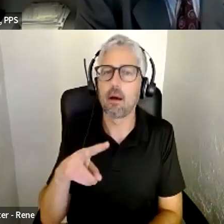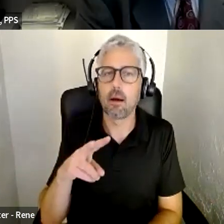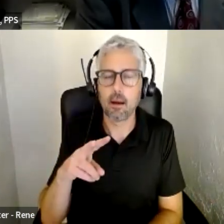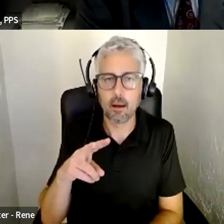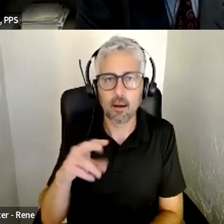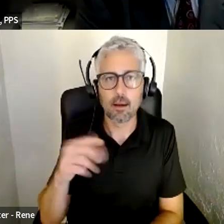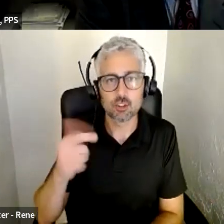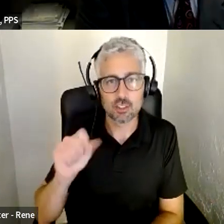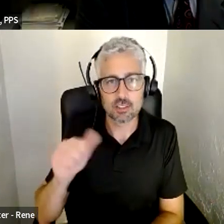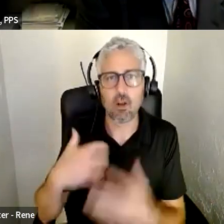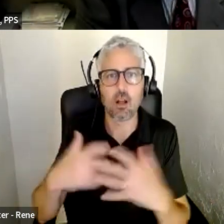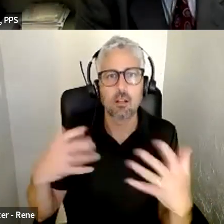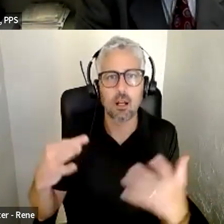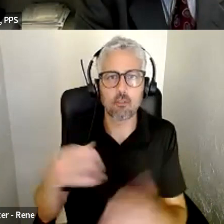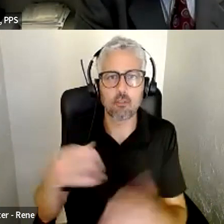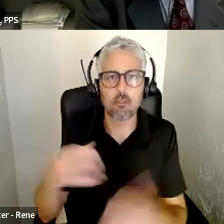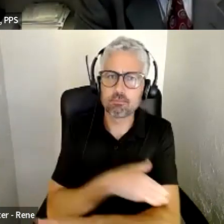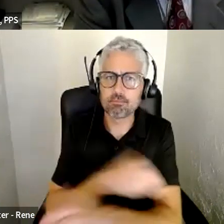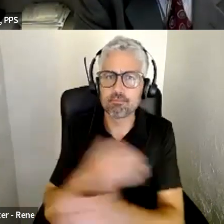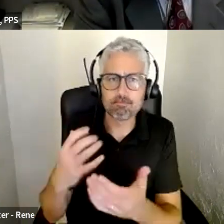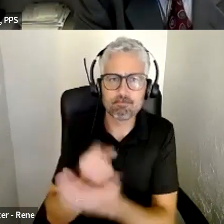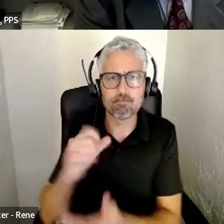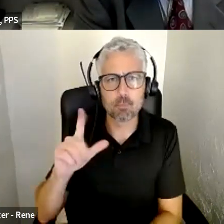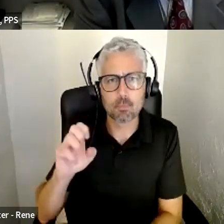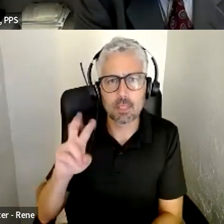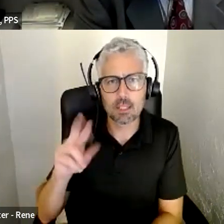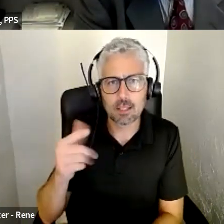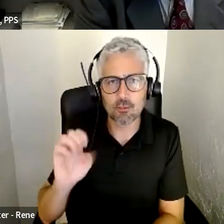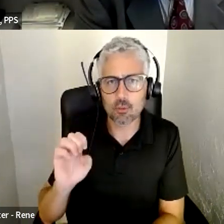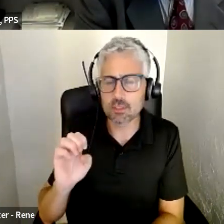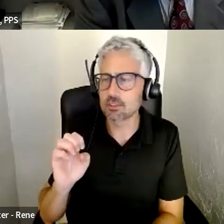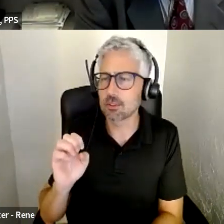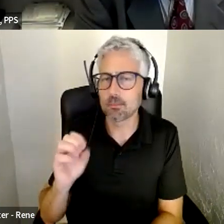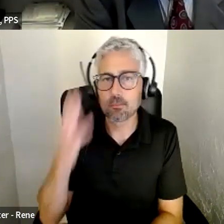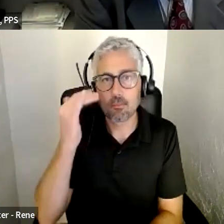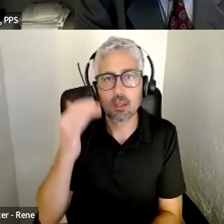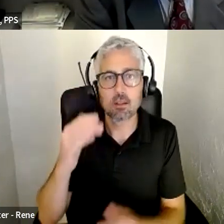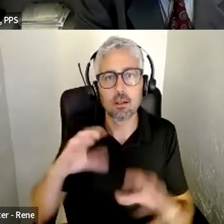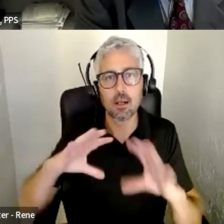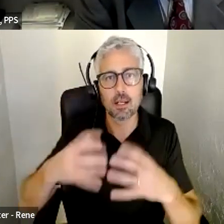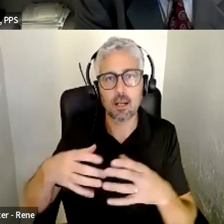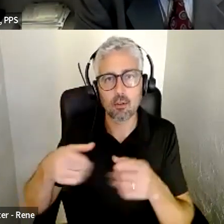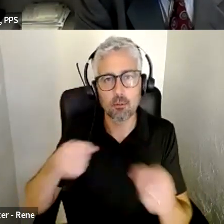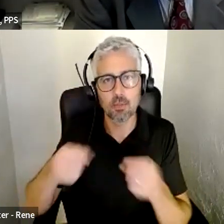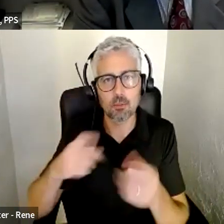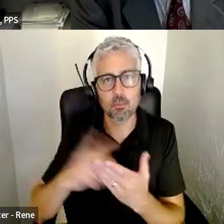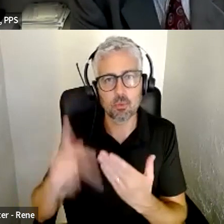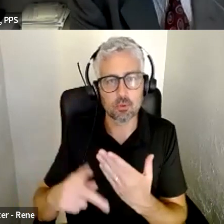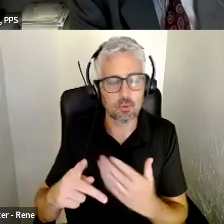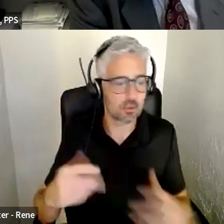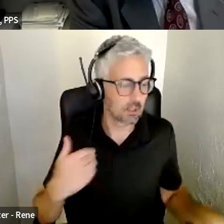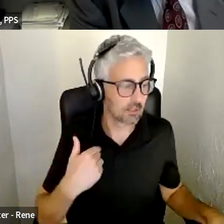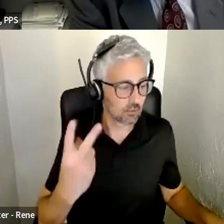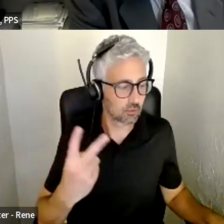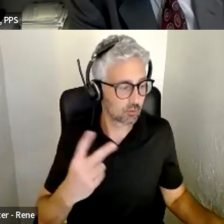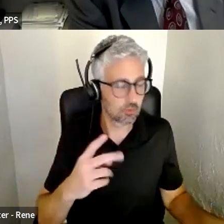leverage GSA has in so much of the spend that goes on because of the category management program. So we have two really important